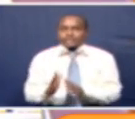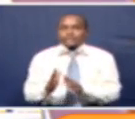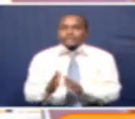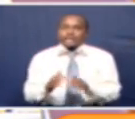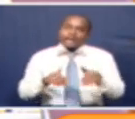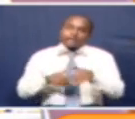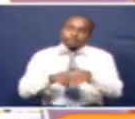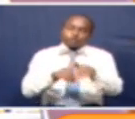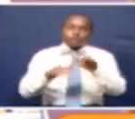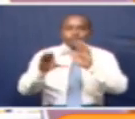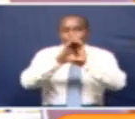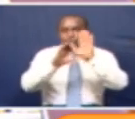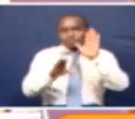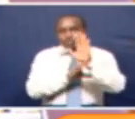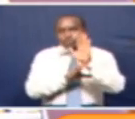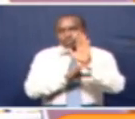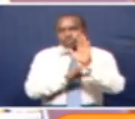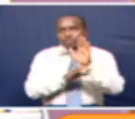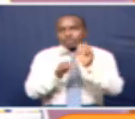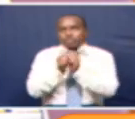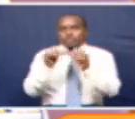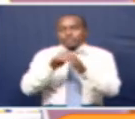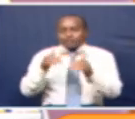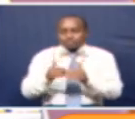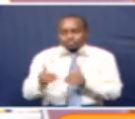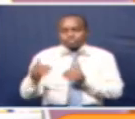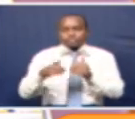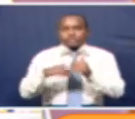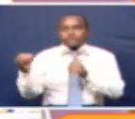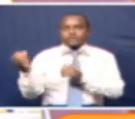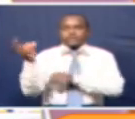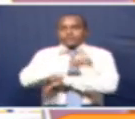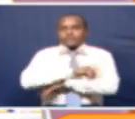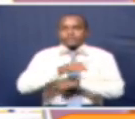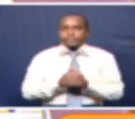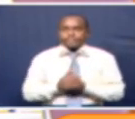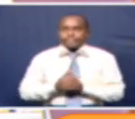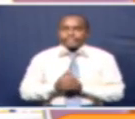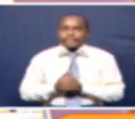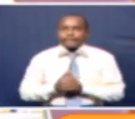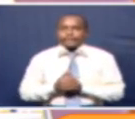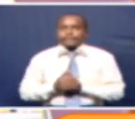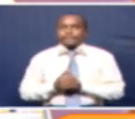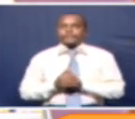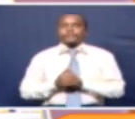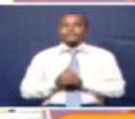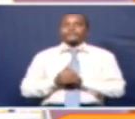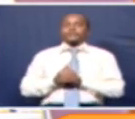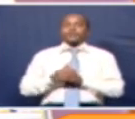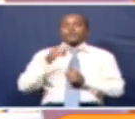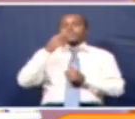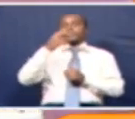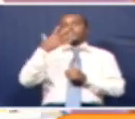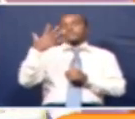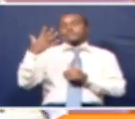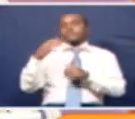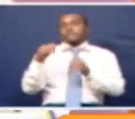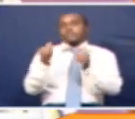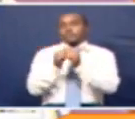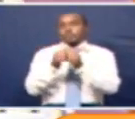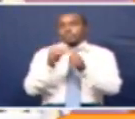provided for in the constitution within the next 60 days. On the 25th of October, one day to the